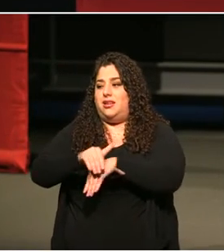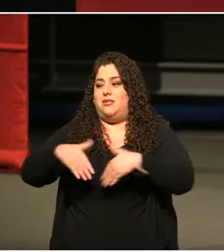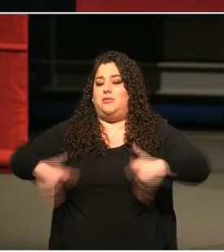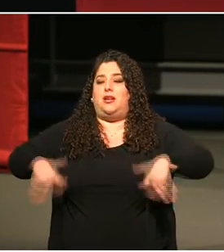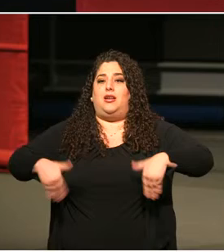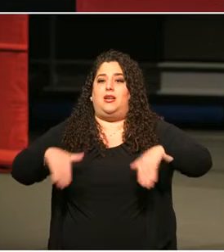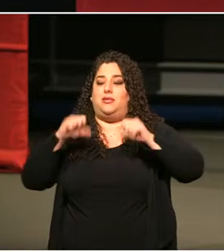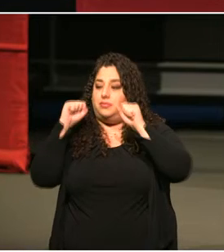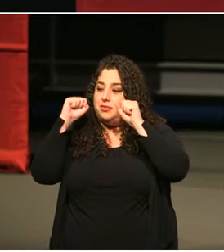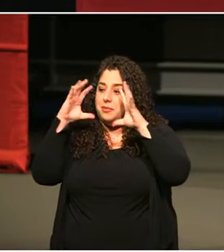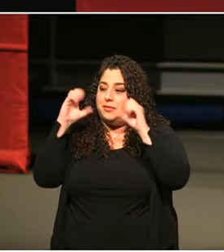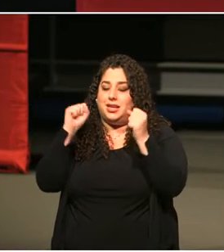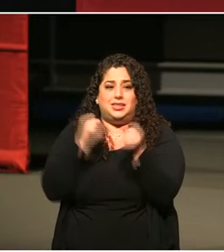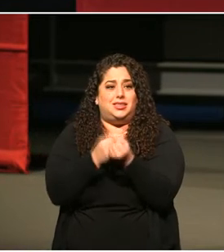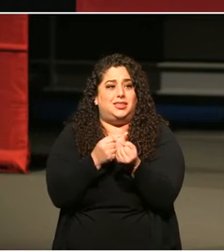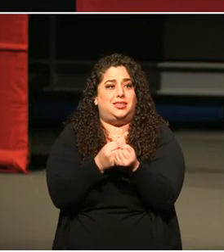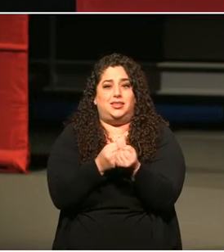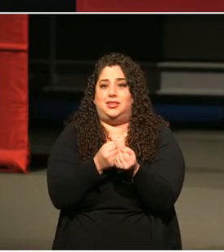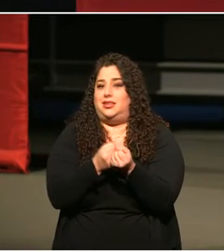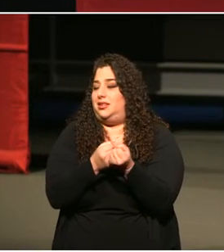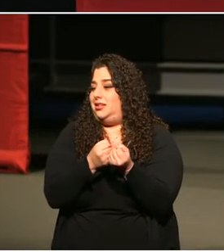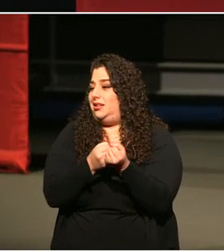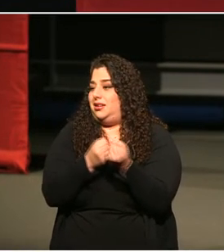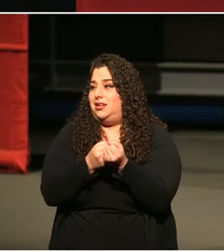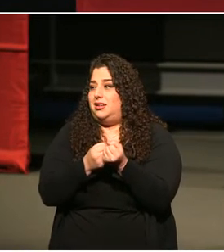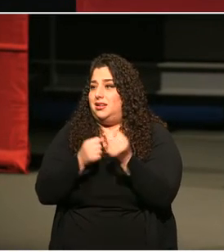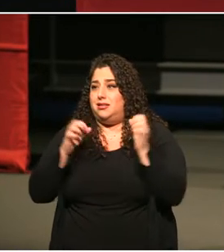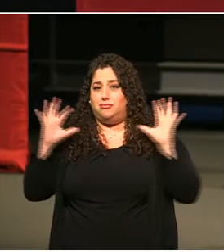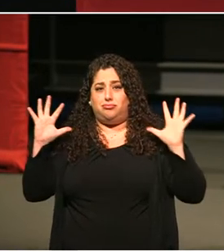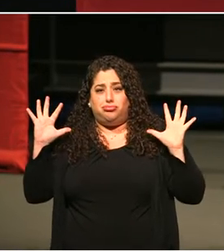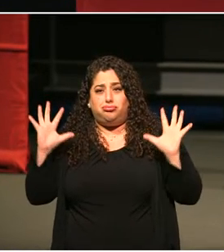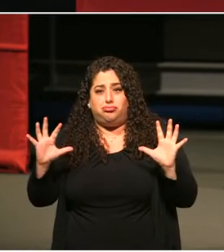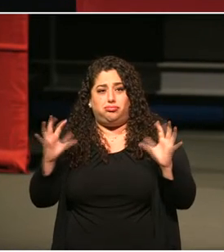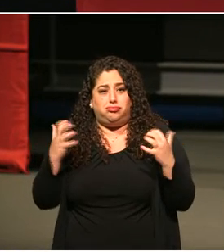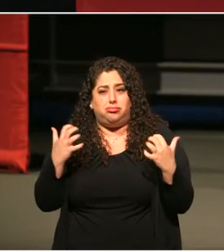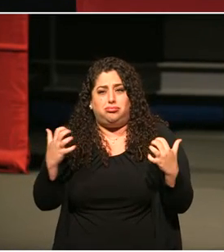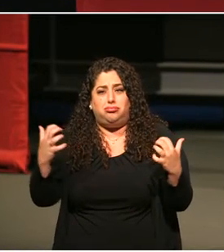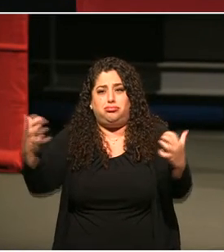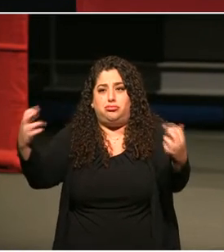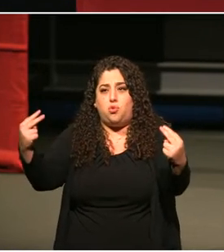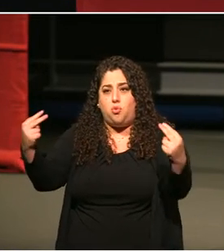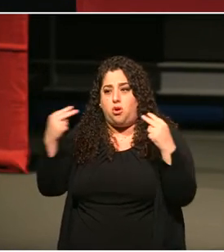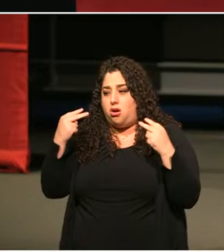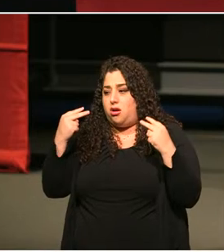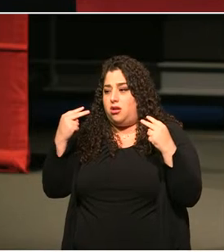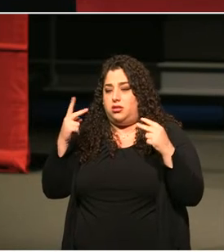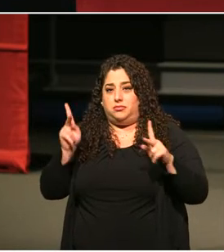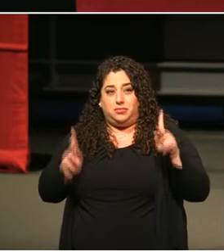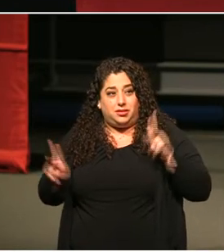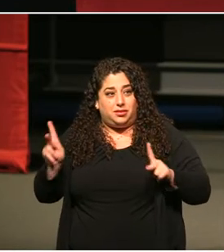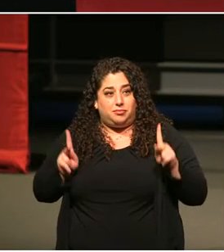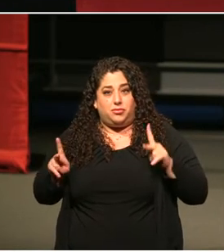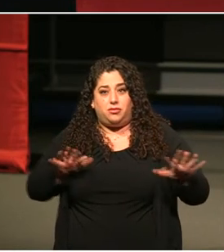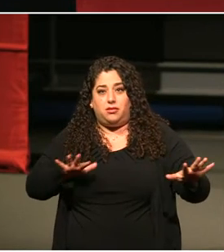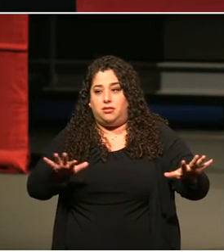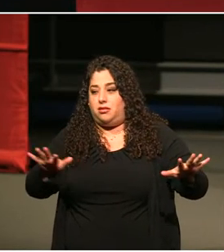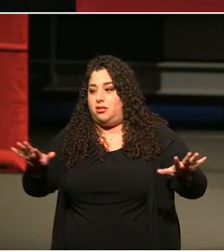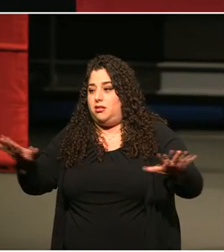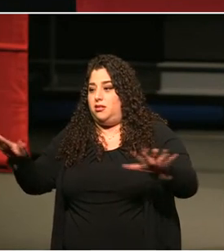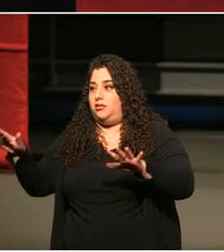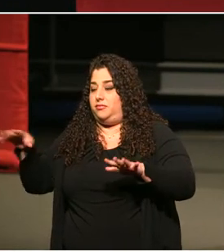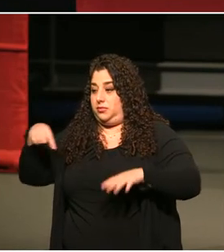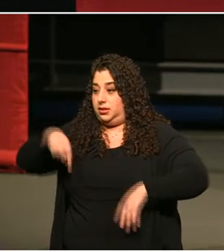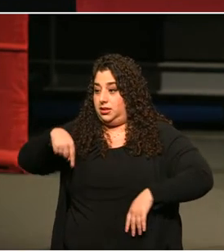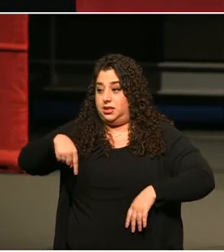that we are able to learn, evolve, and build, knowing that this work will always be an ongoing process.